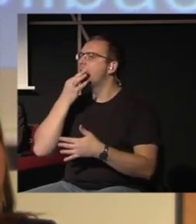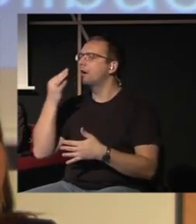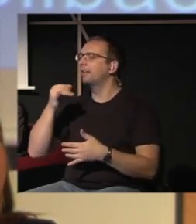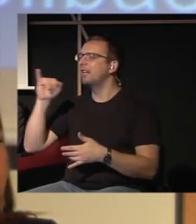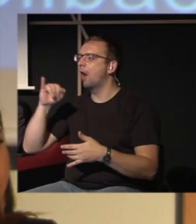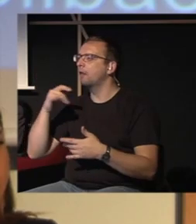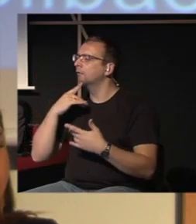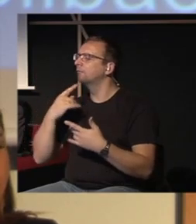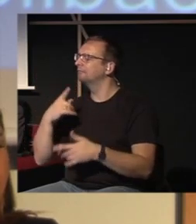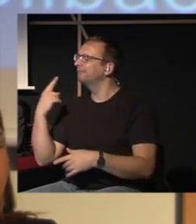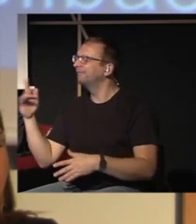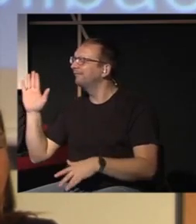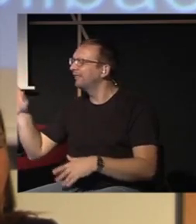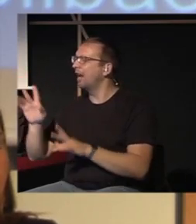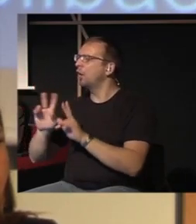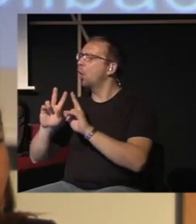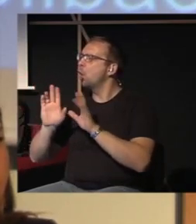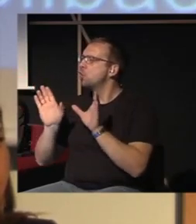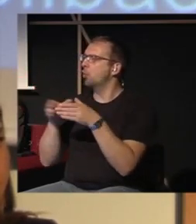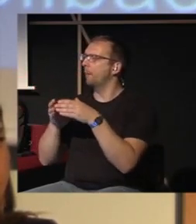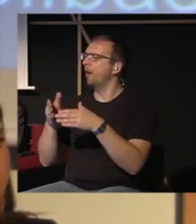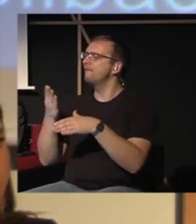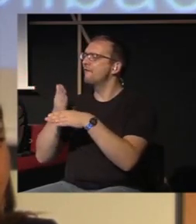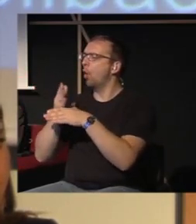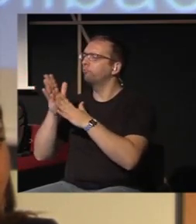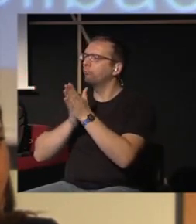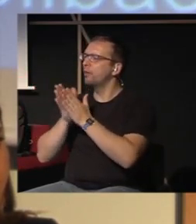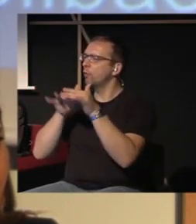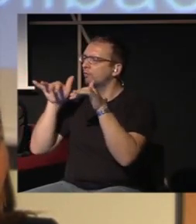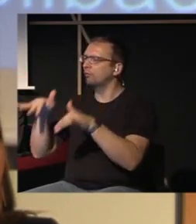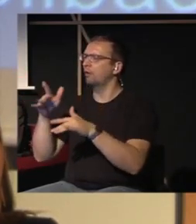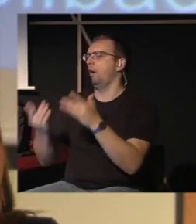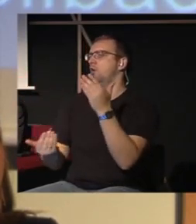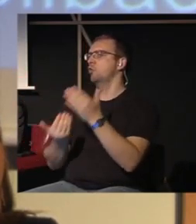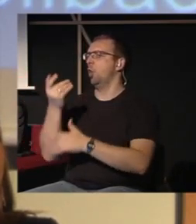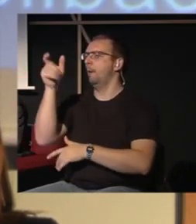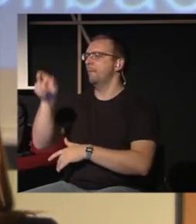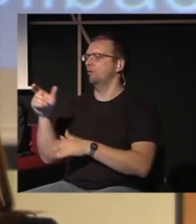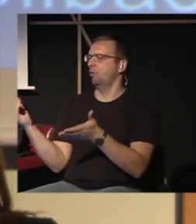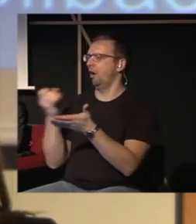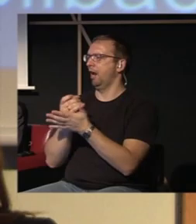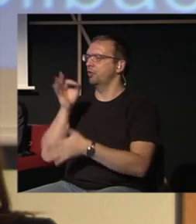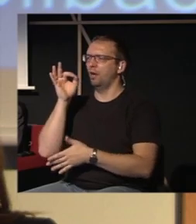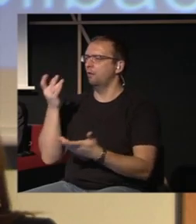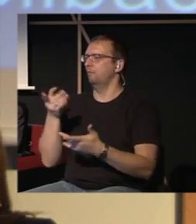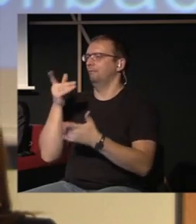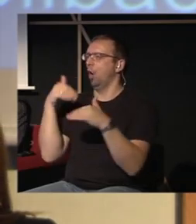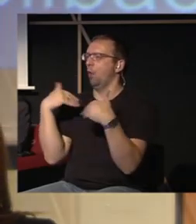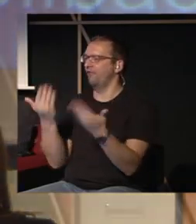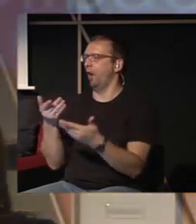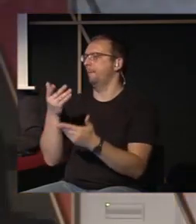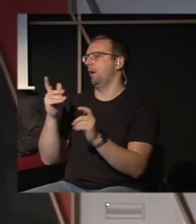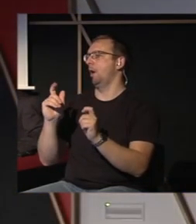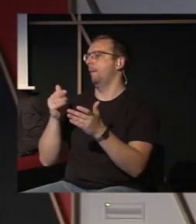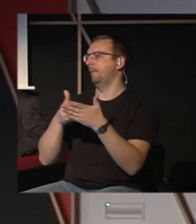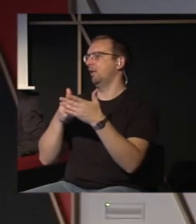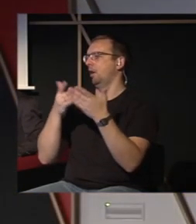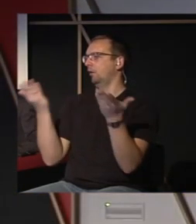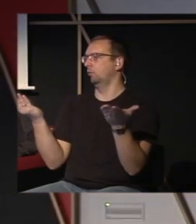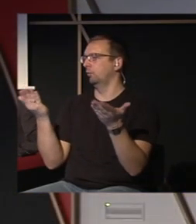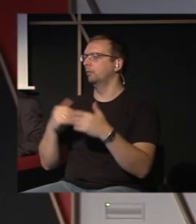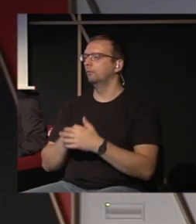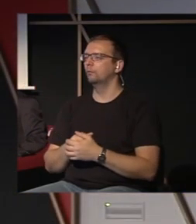DAO, and why do you think a club should appoint a DAO, and what are the main benefits? Okay, so first of all, hello